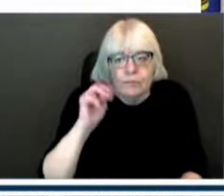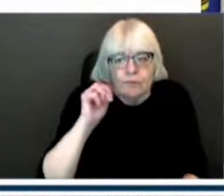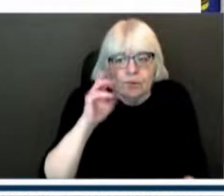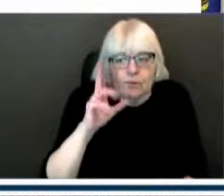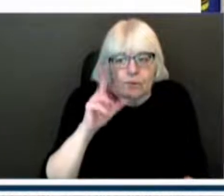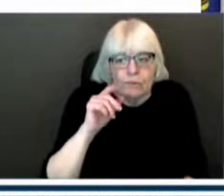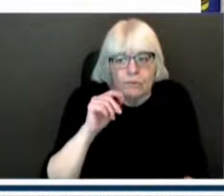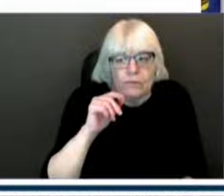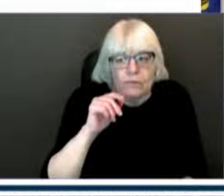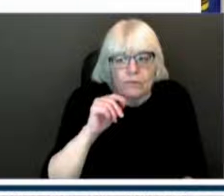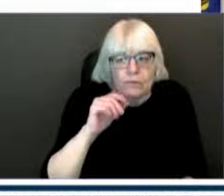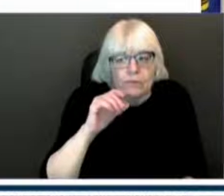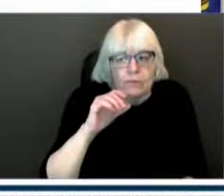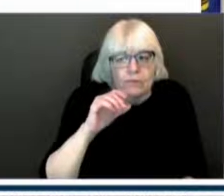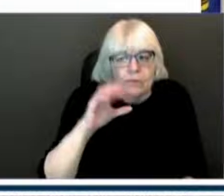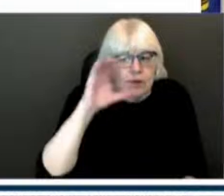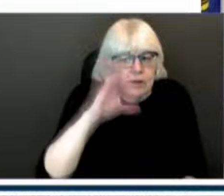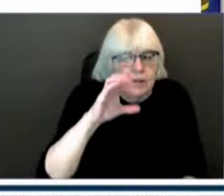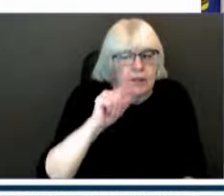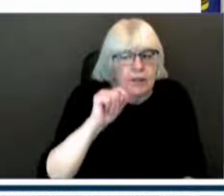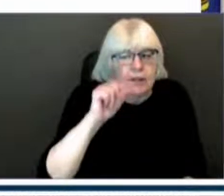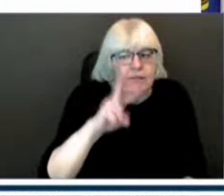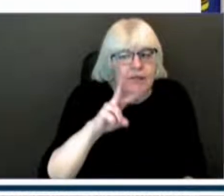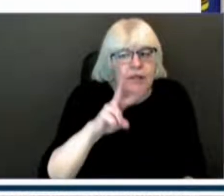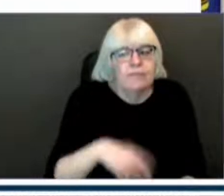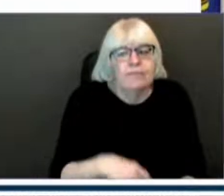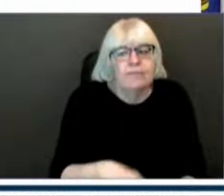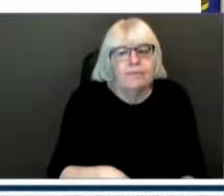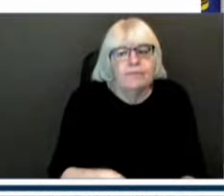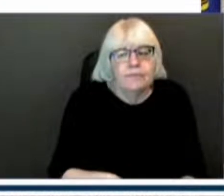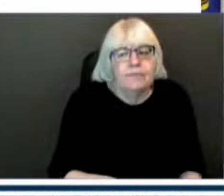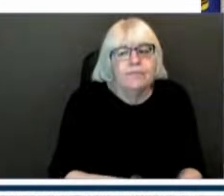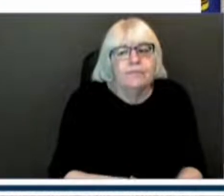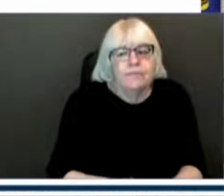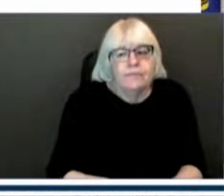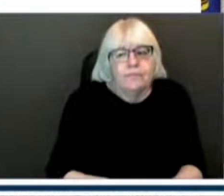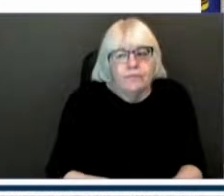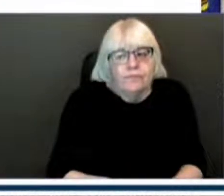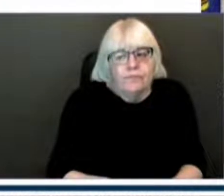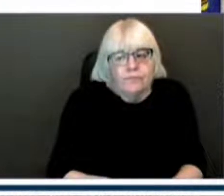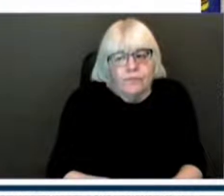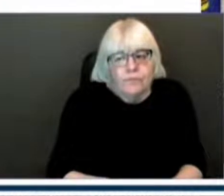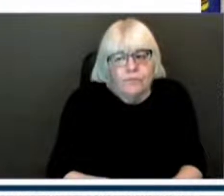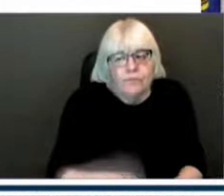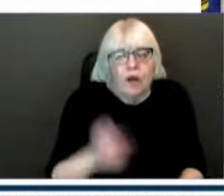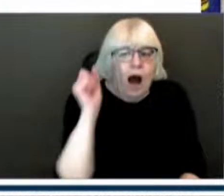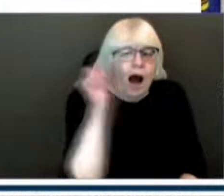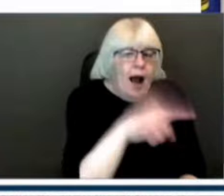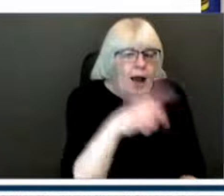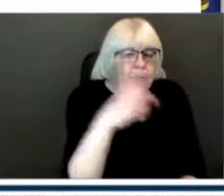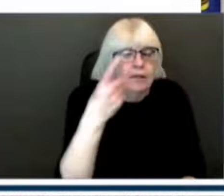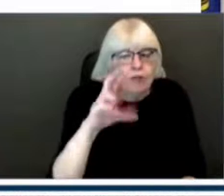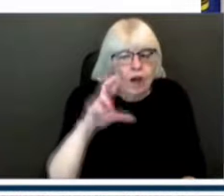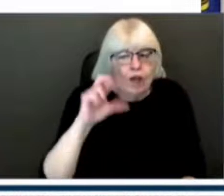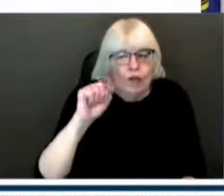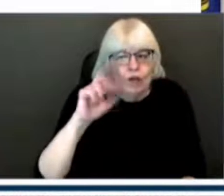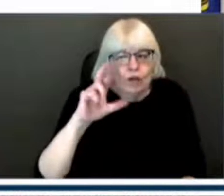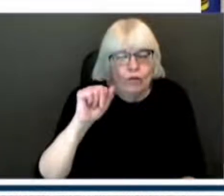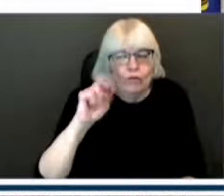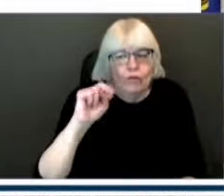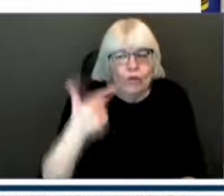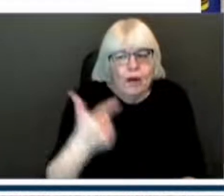Thank you, Tina. My question is for Dr. Strang. I'm hoping you can talk a little bit more about the projected pace of this reopening